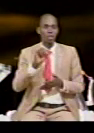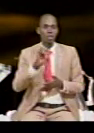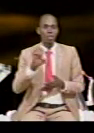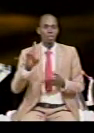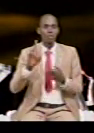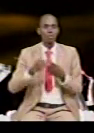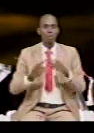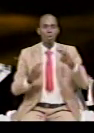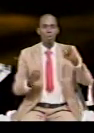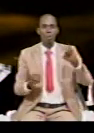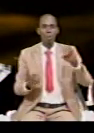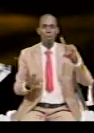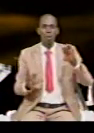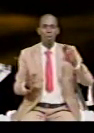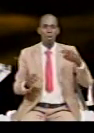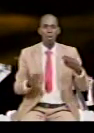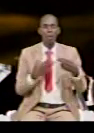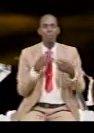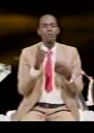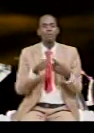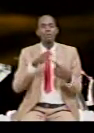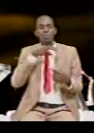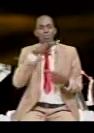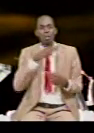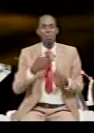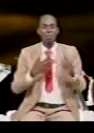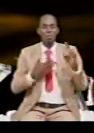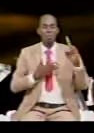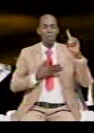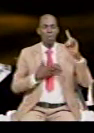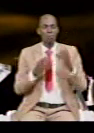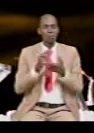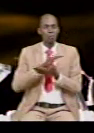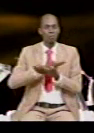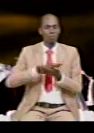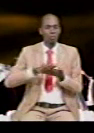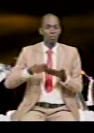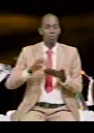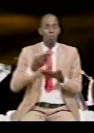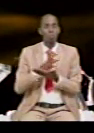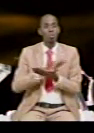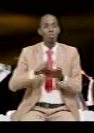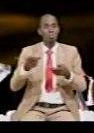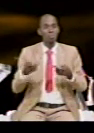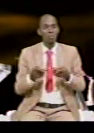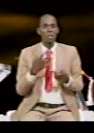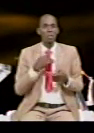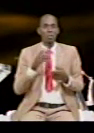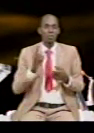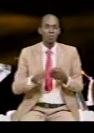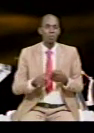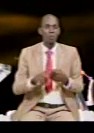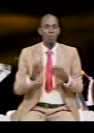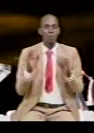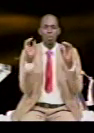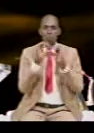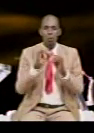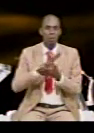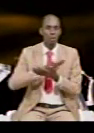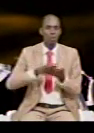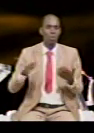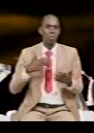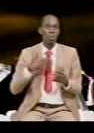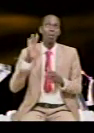my sanctuary, and to profane my holy name. Verse 4. And if the people